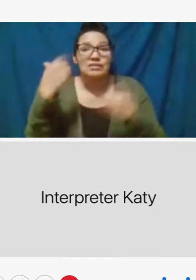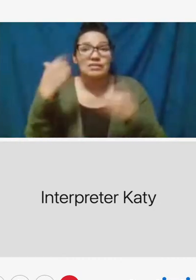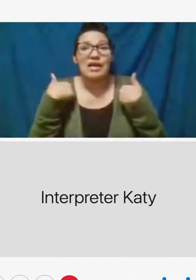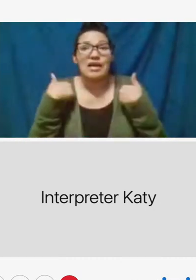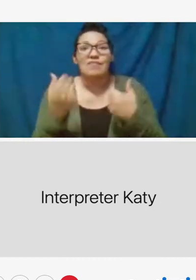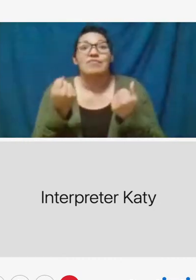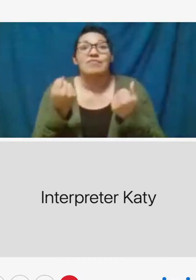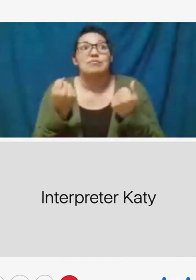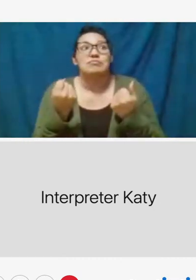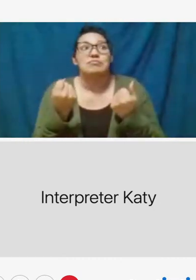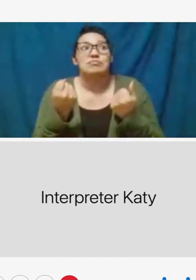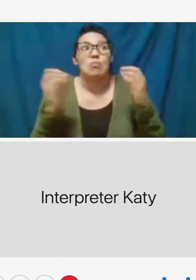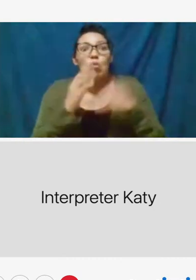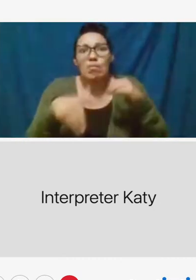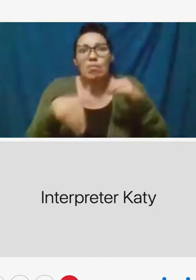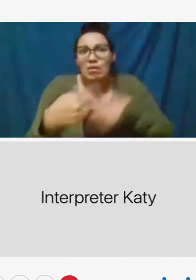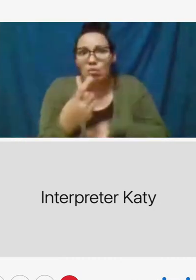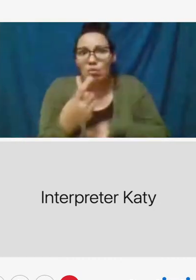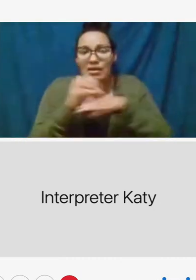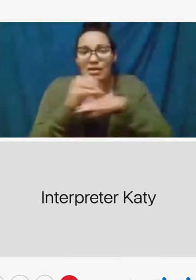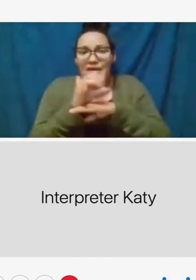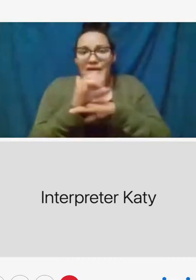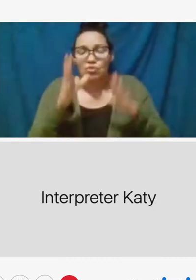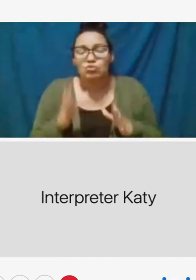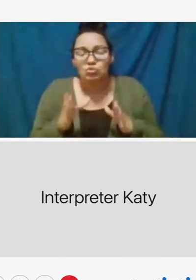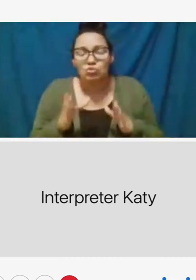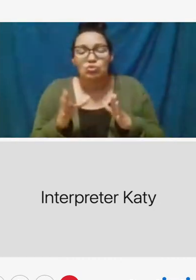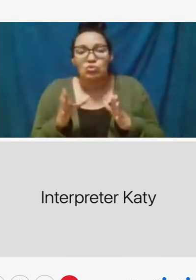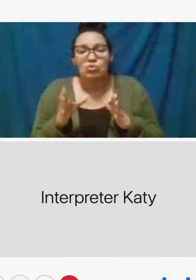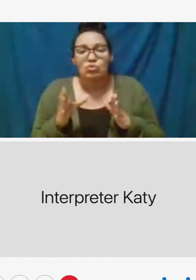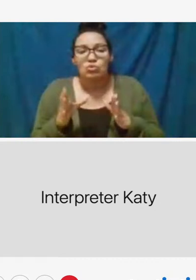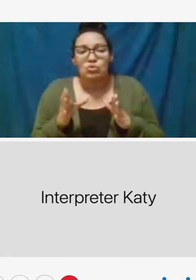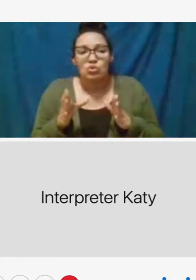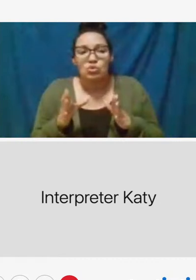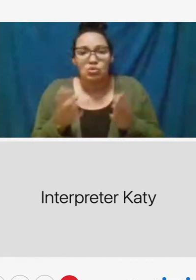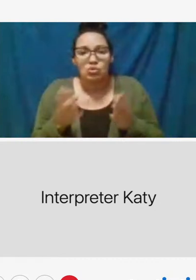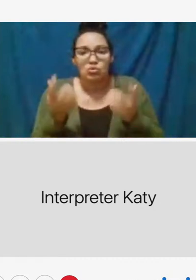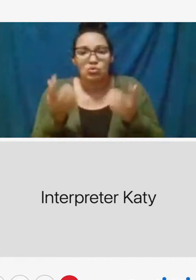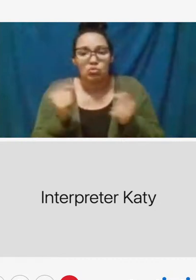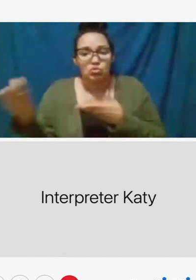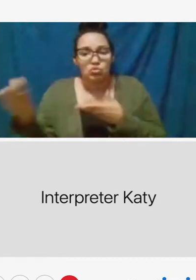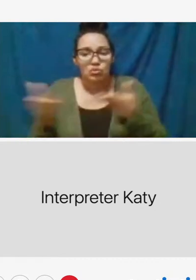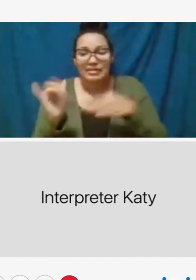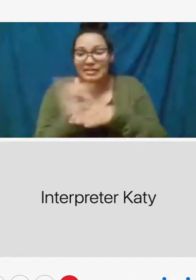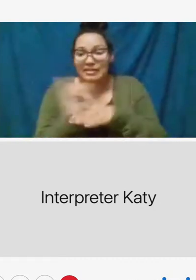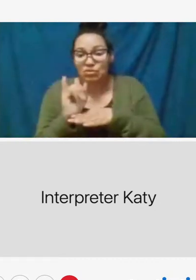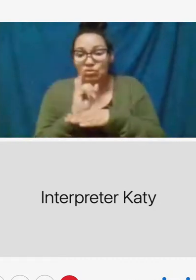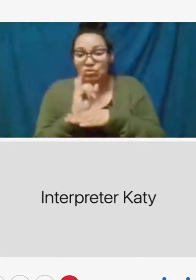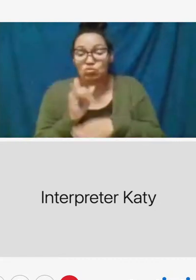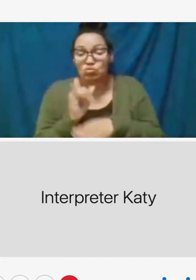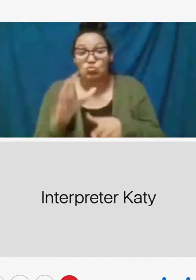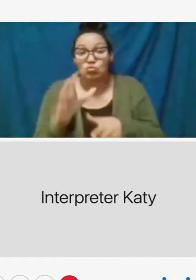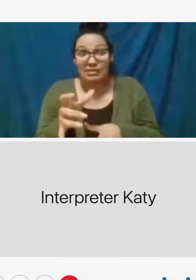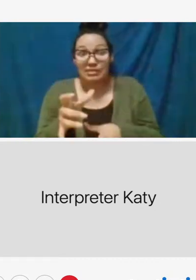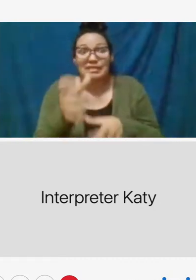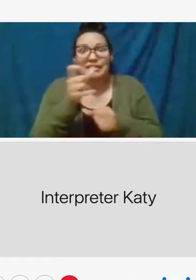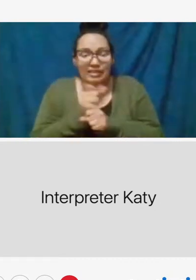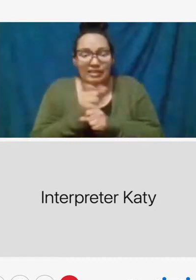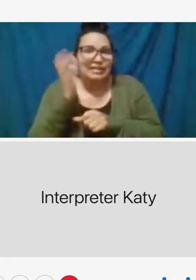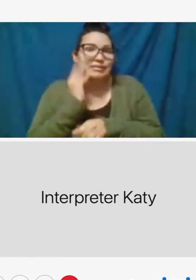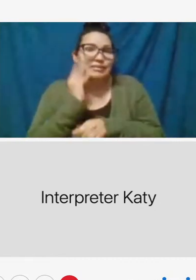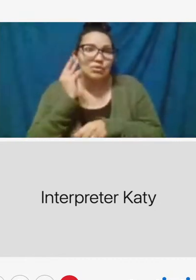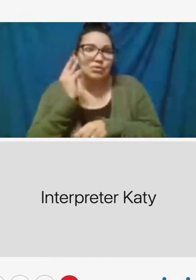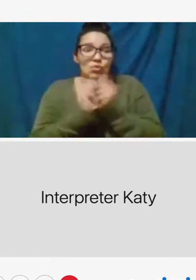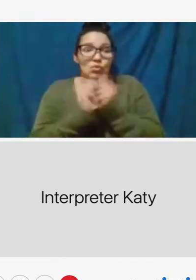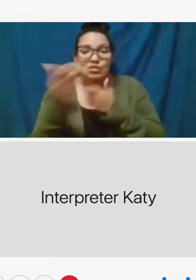and with your forethought of of bringing in interns to give them the experience they need but the services they provide to